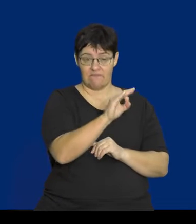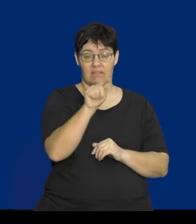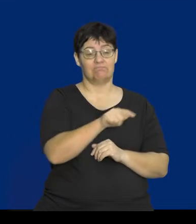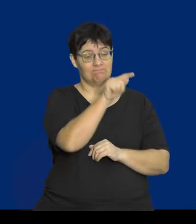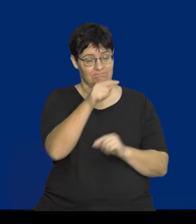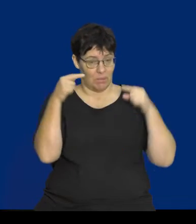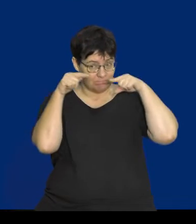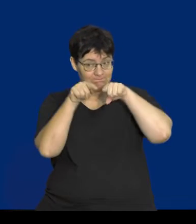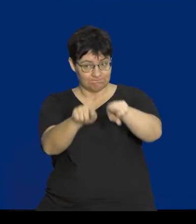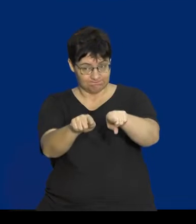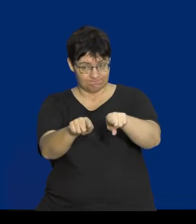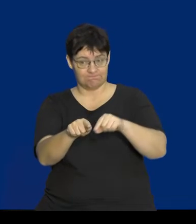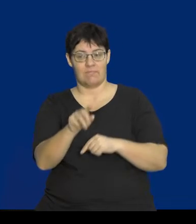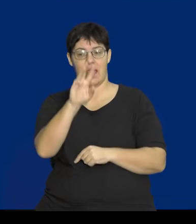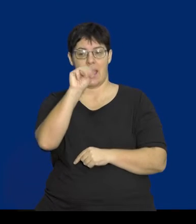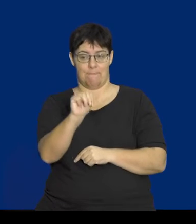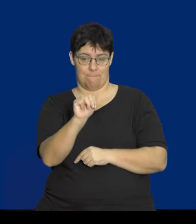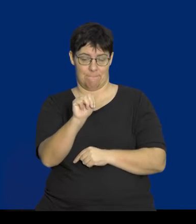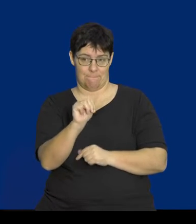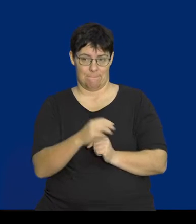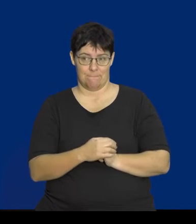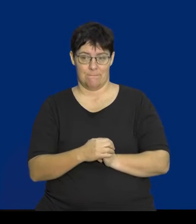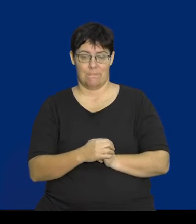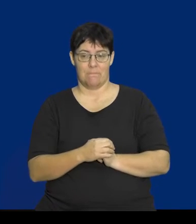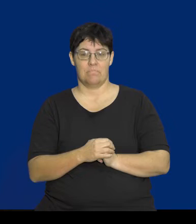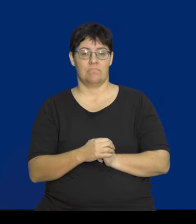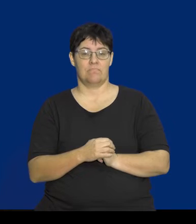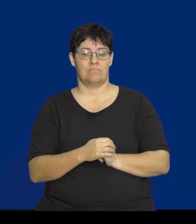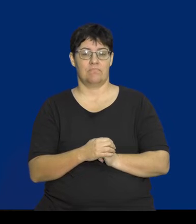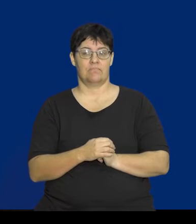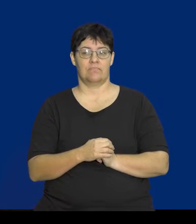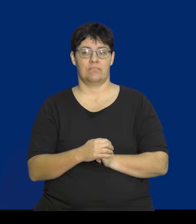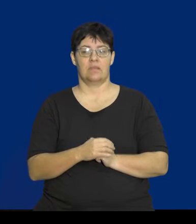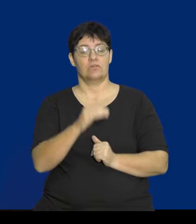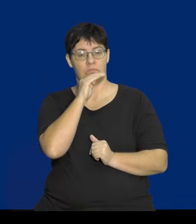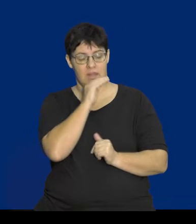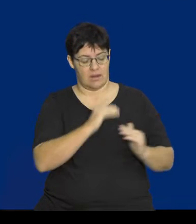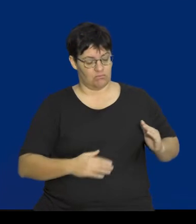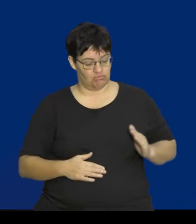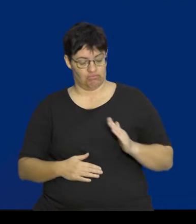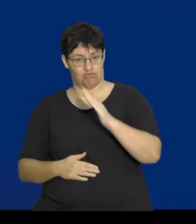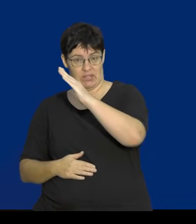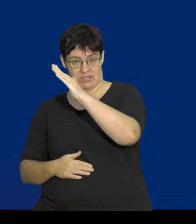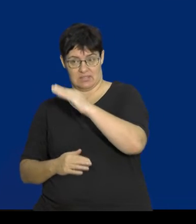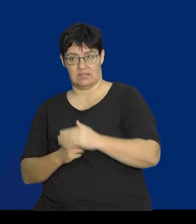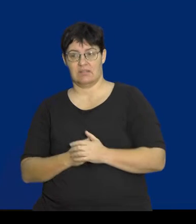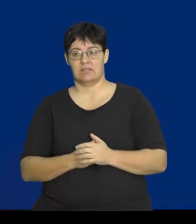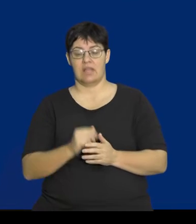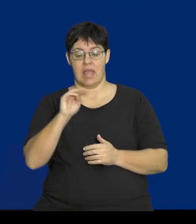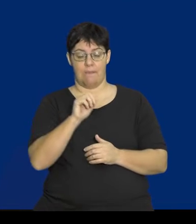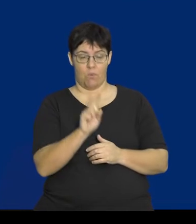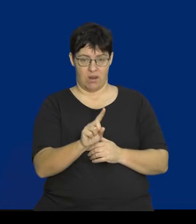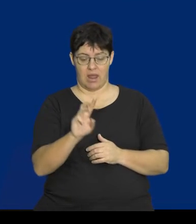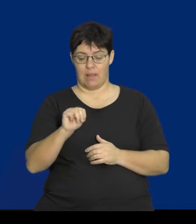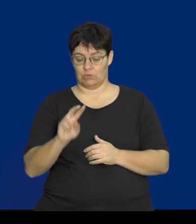directly proportional to m, and that means we're going to get a straight line where this is